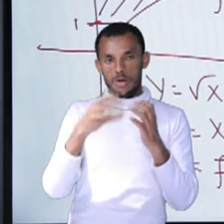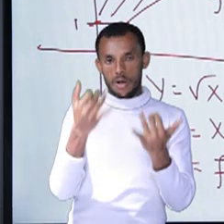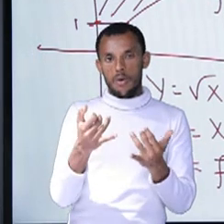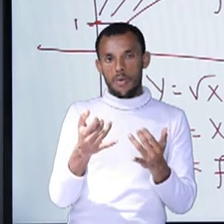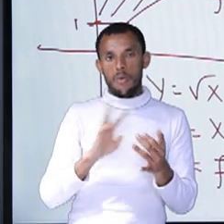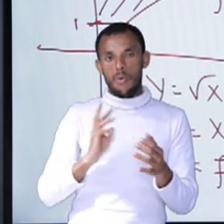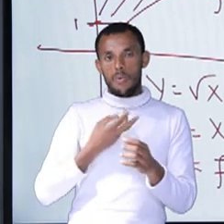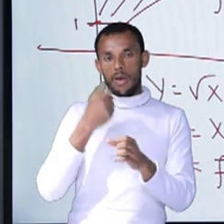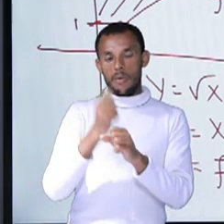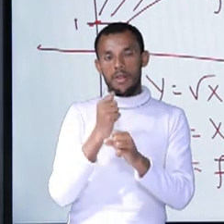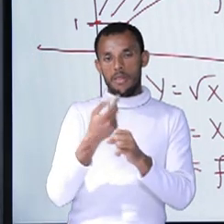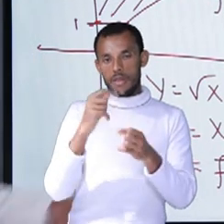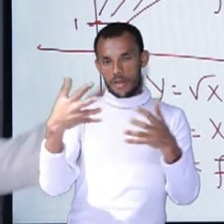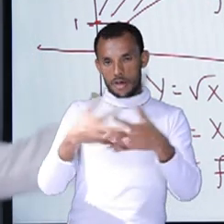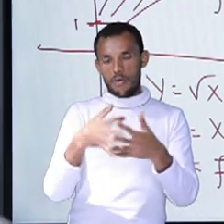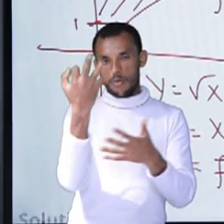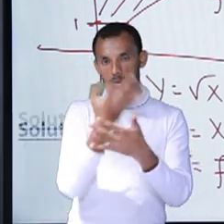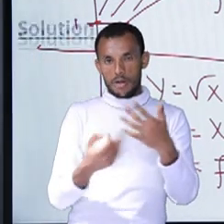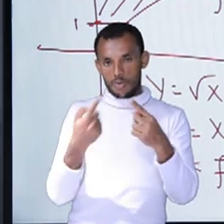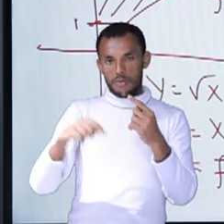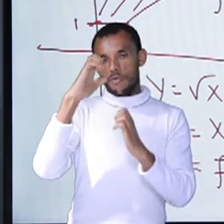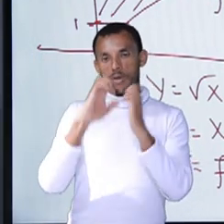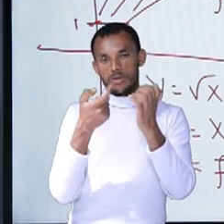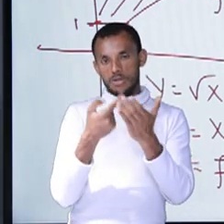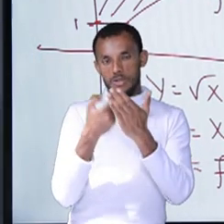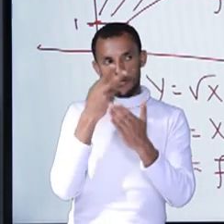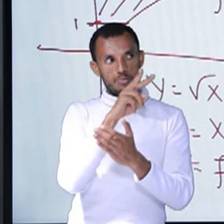can apply the integral formula to evaluate this.